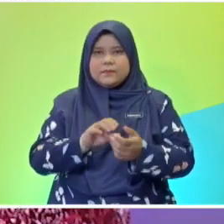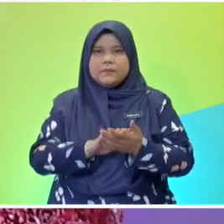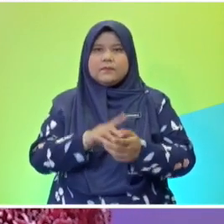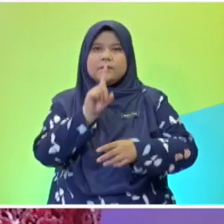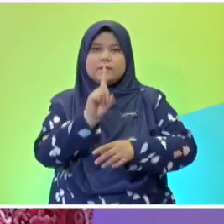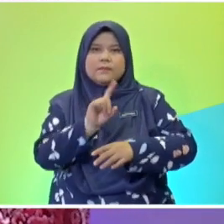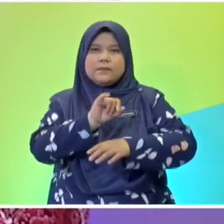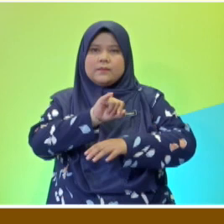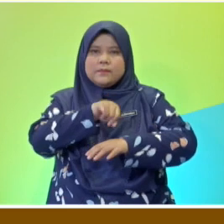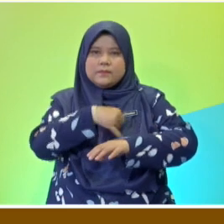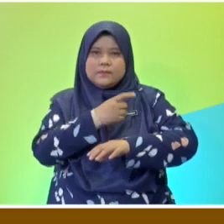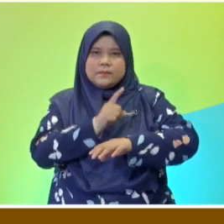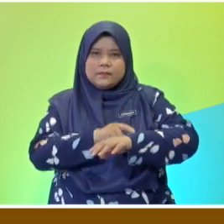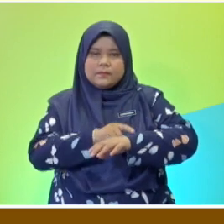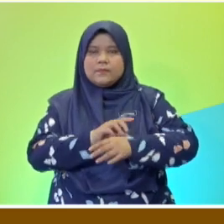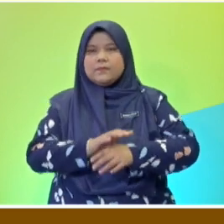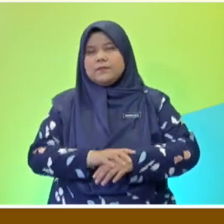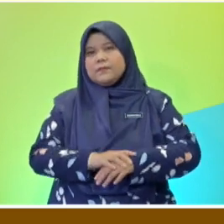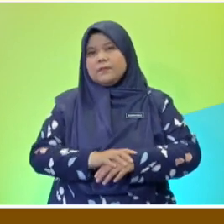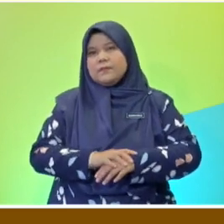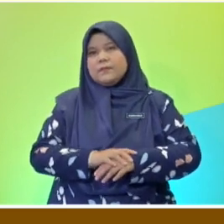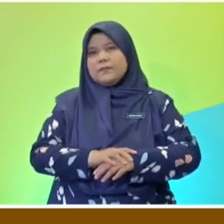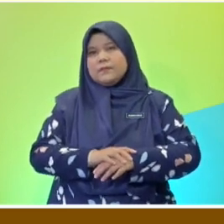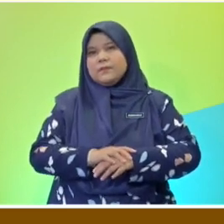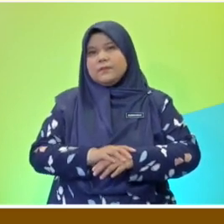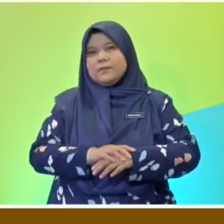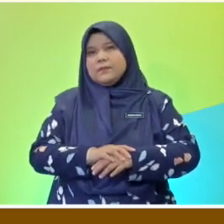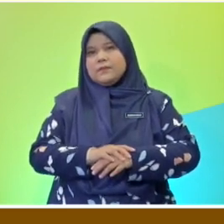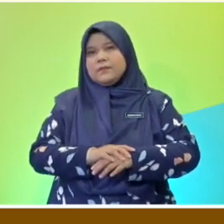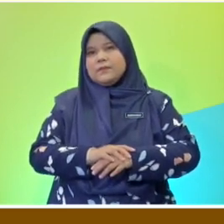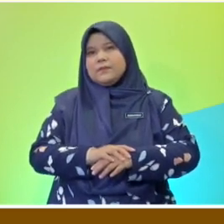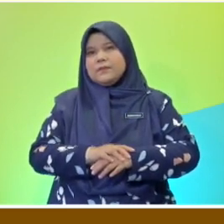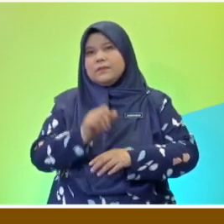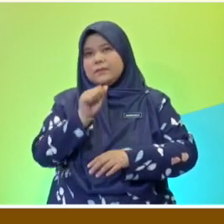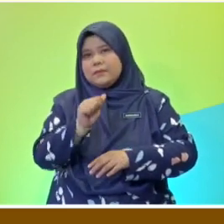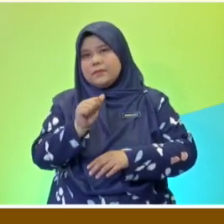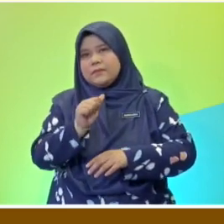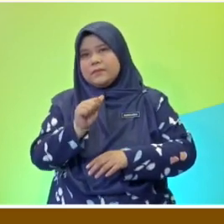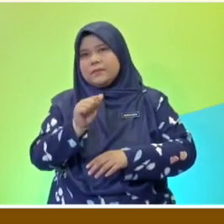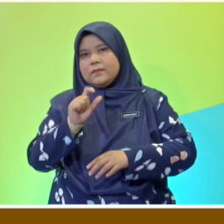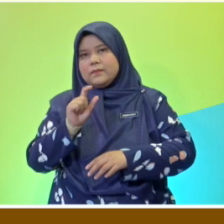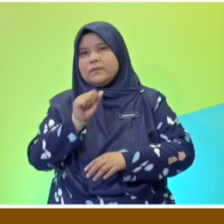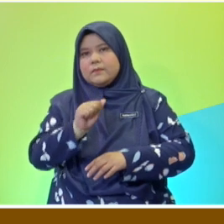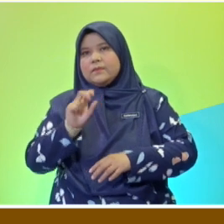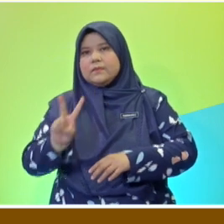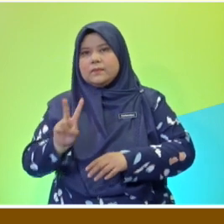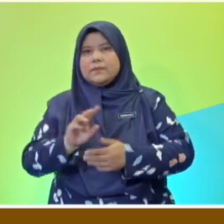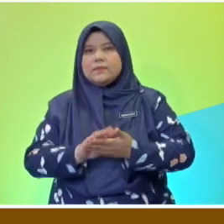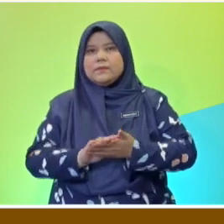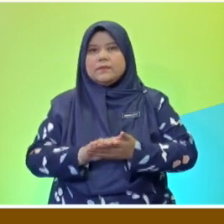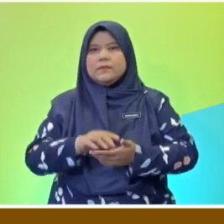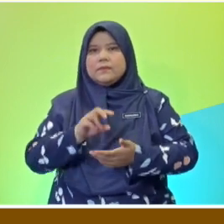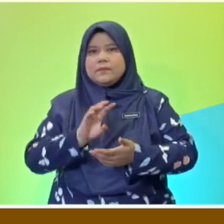hour. Okay, and the questions are pitched at A1 to